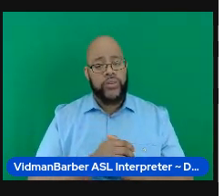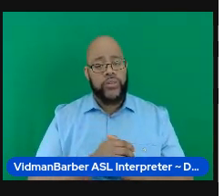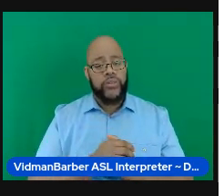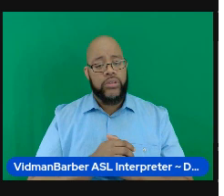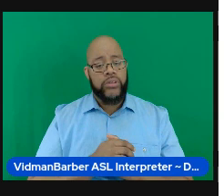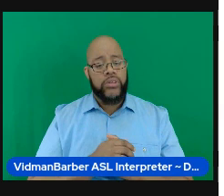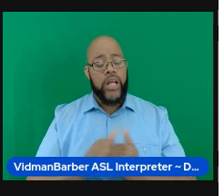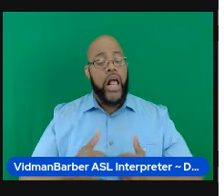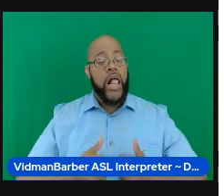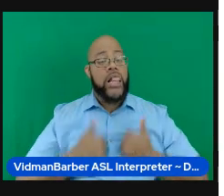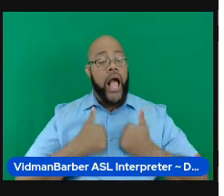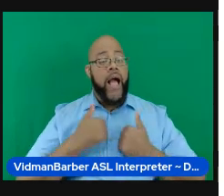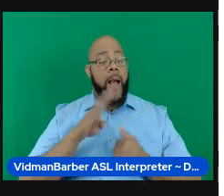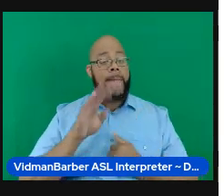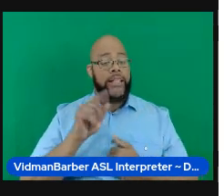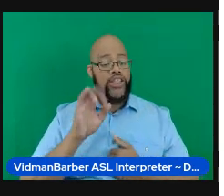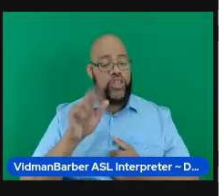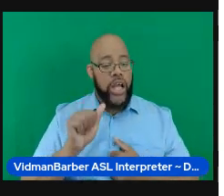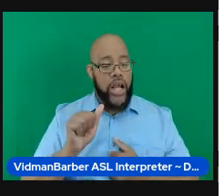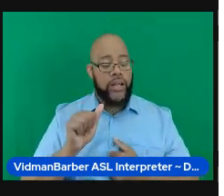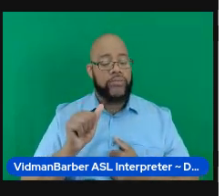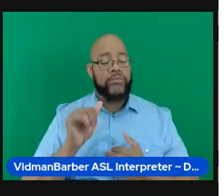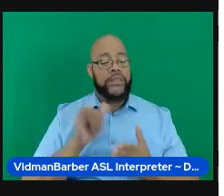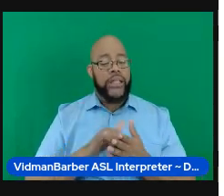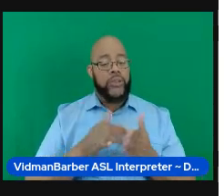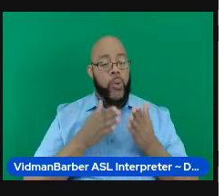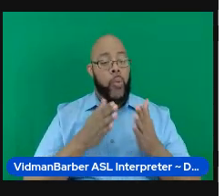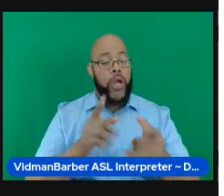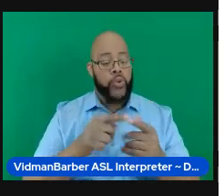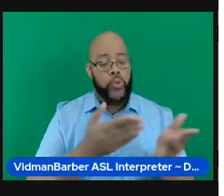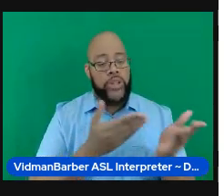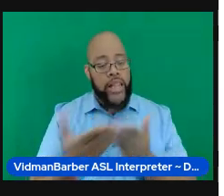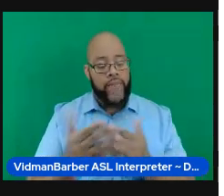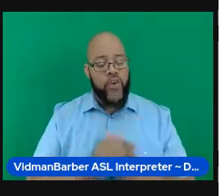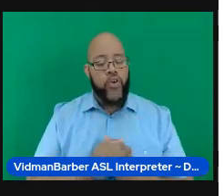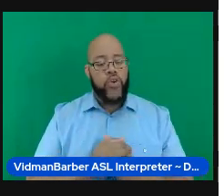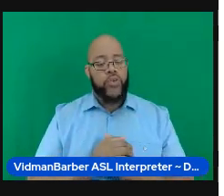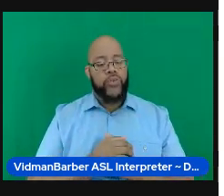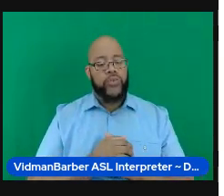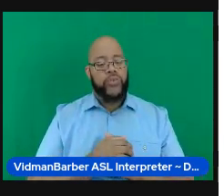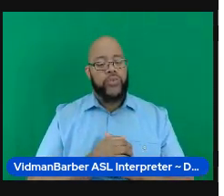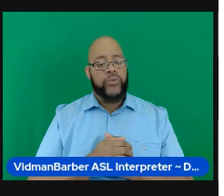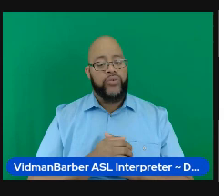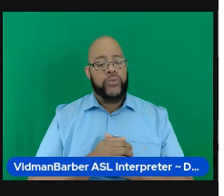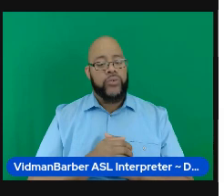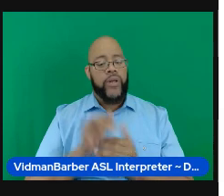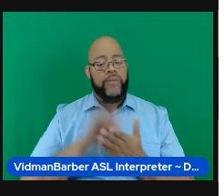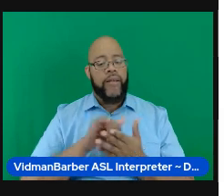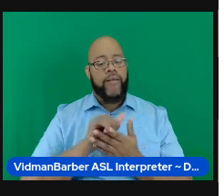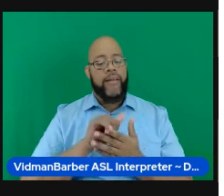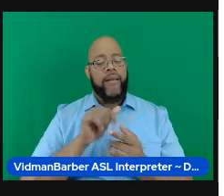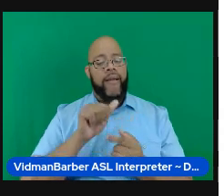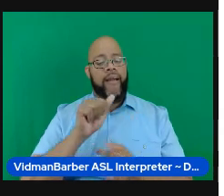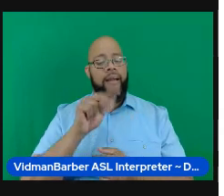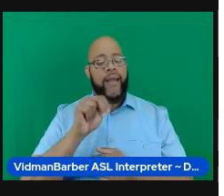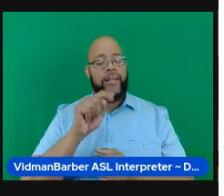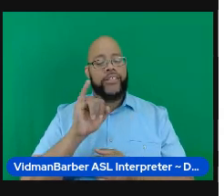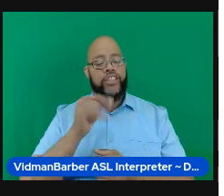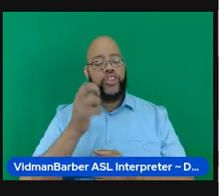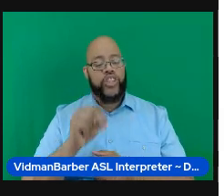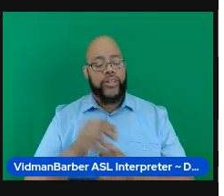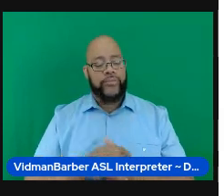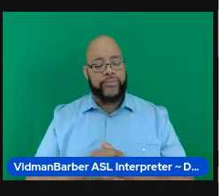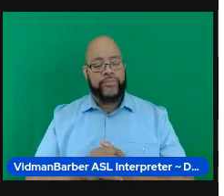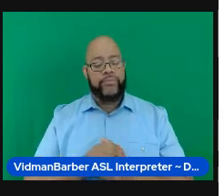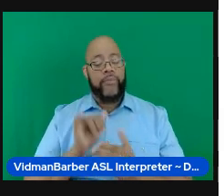live bacteria as a vector to deliver heterologous antigens. Live microorganisms